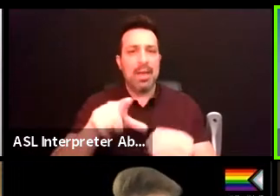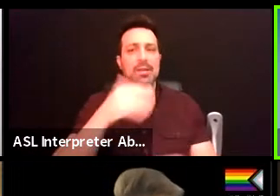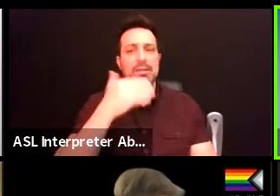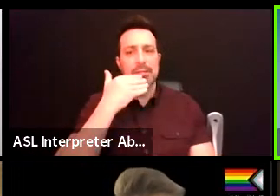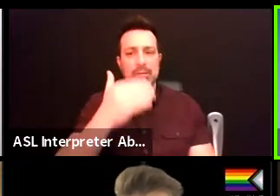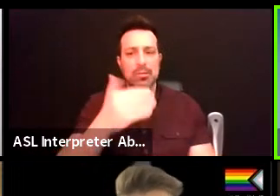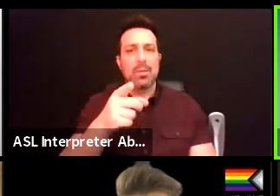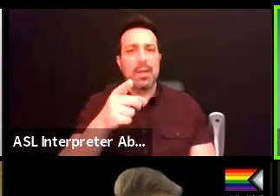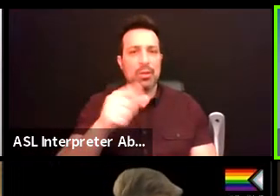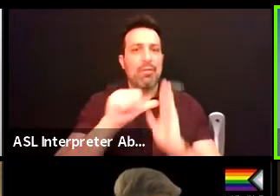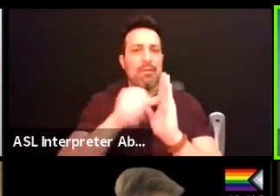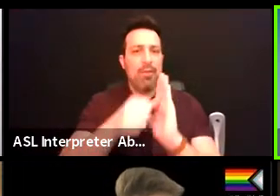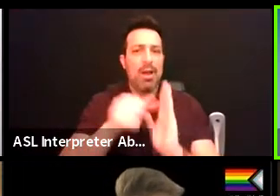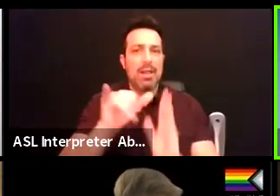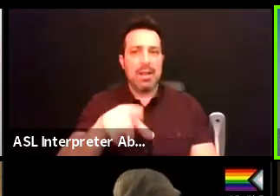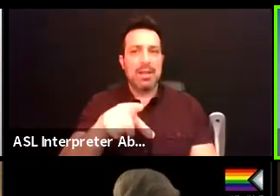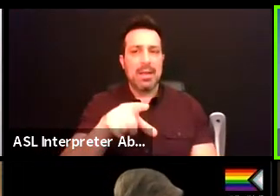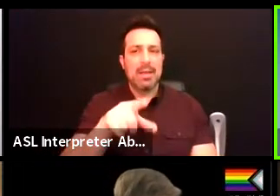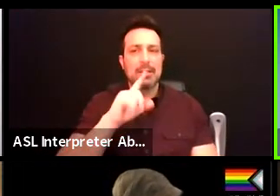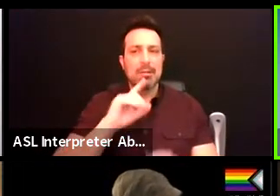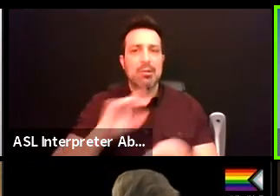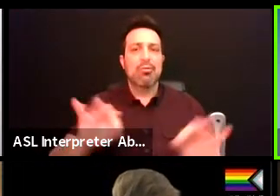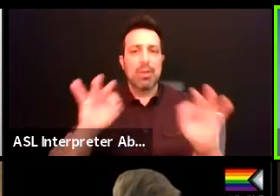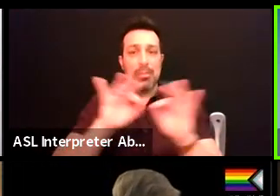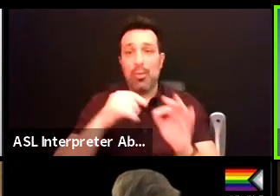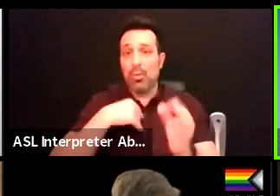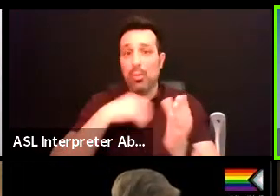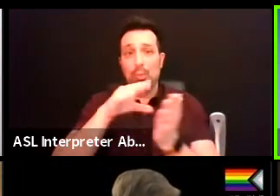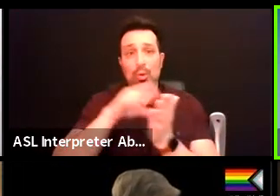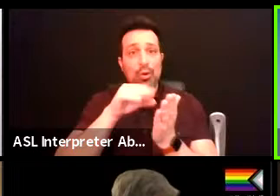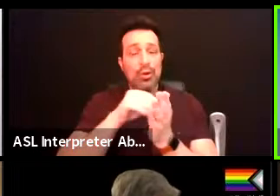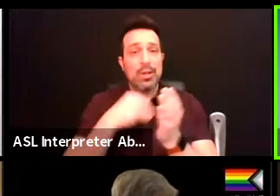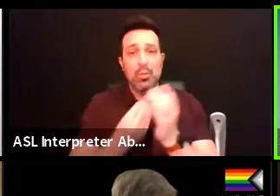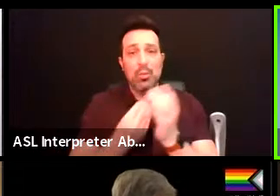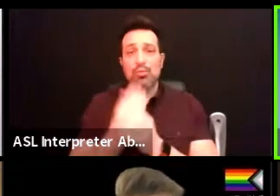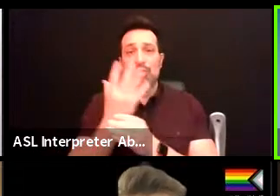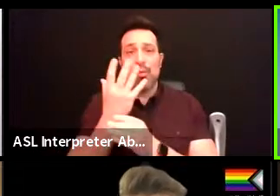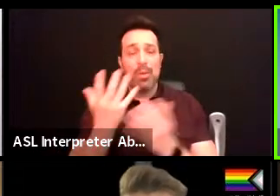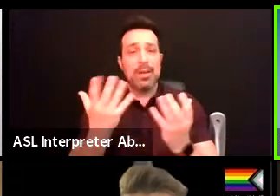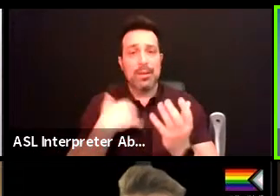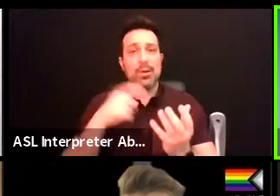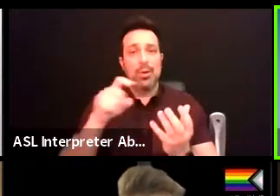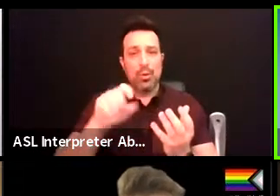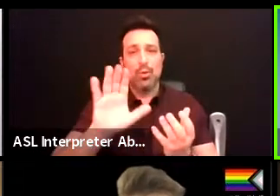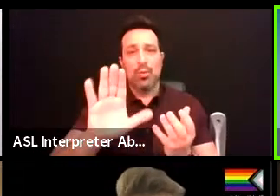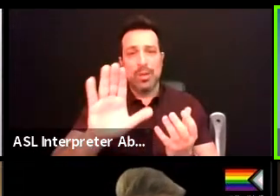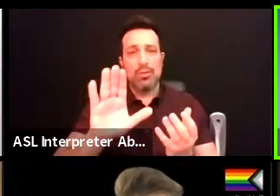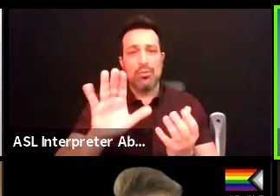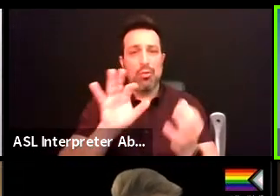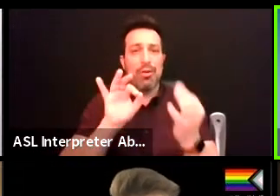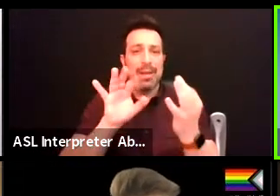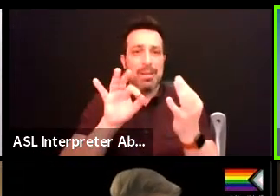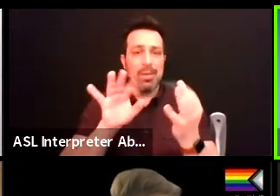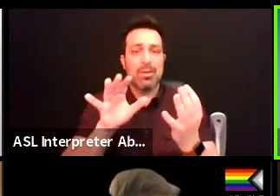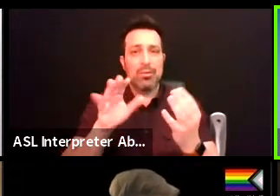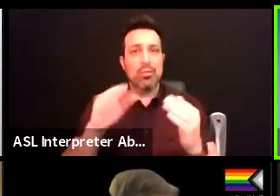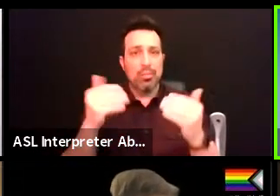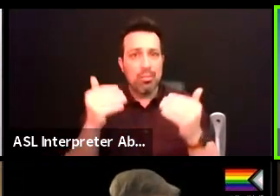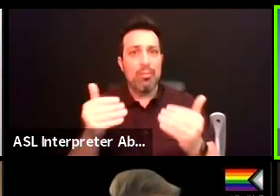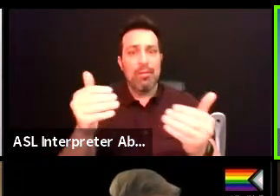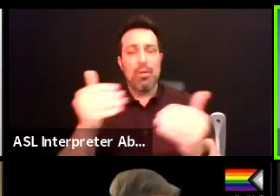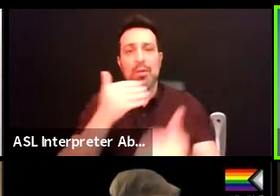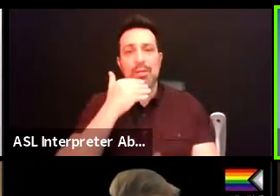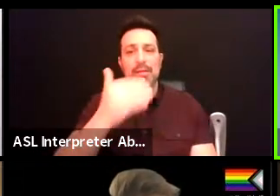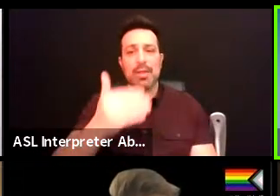you for highlighting it. That's so important. We're learning, we're growing, and we need your input to move us forward. So thank